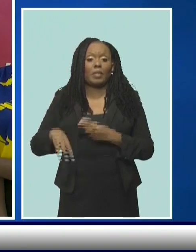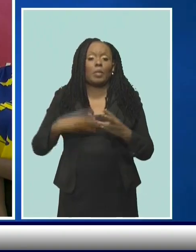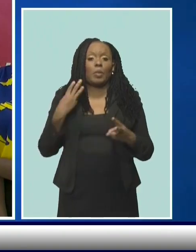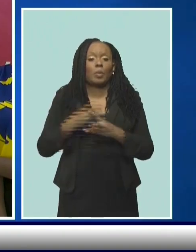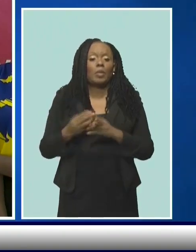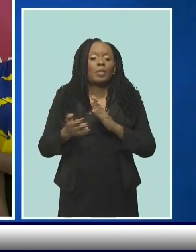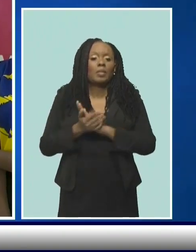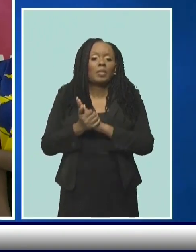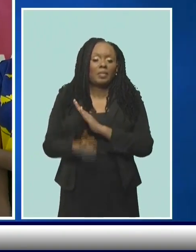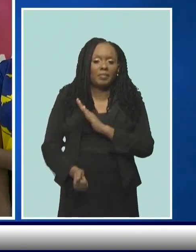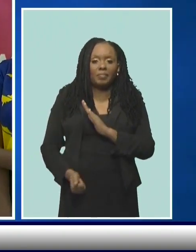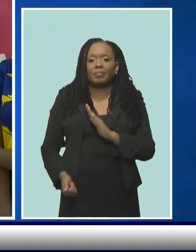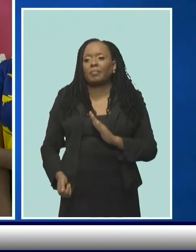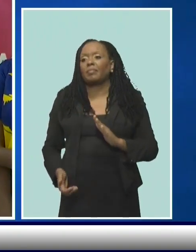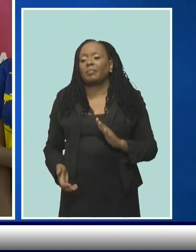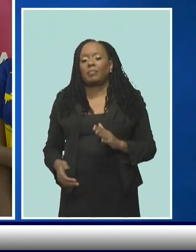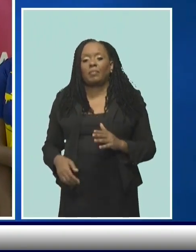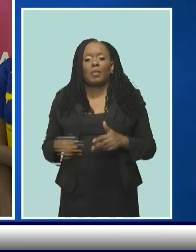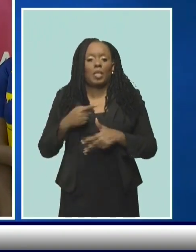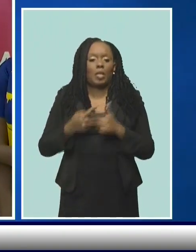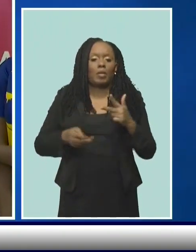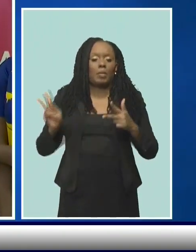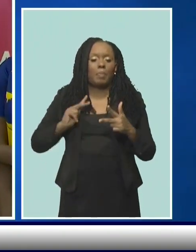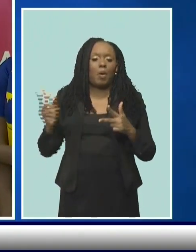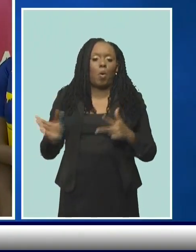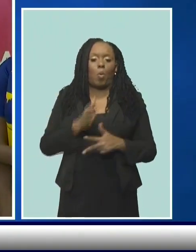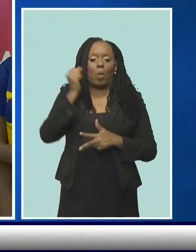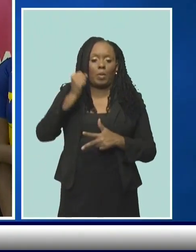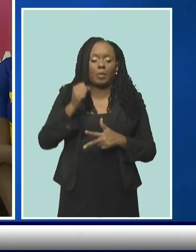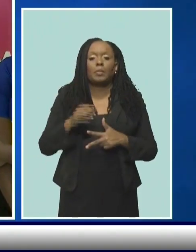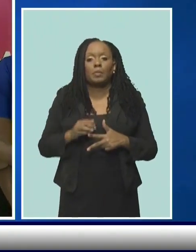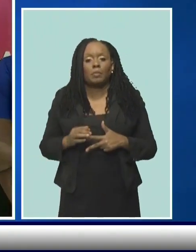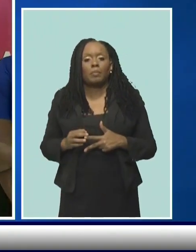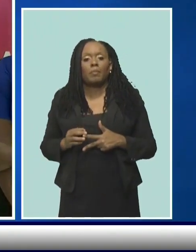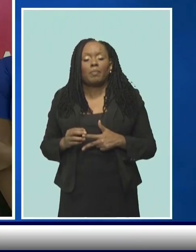3 of these competitors would have won, and Nathan actually came second in his competition.